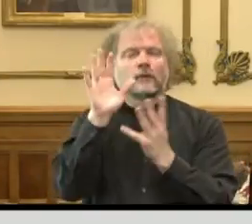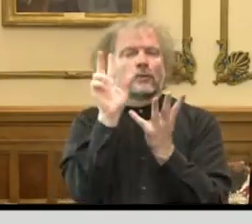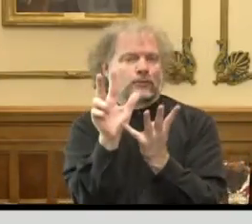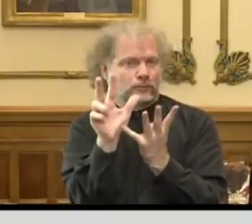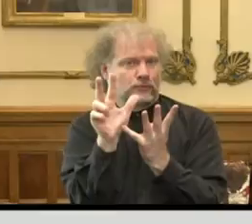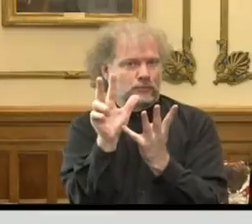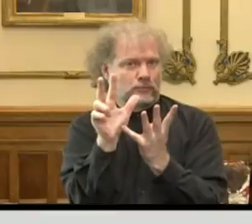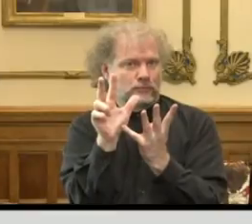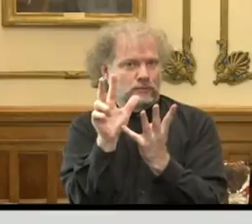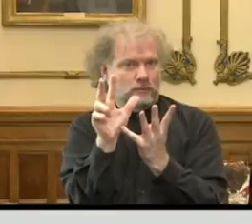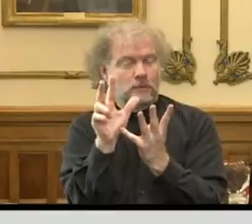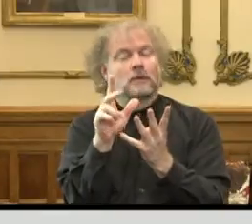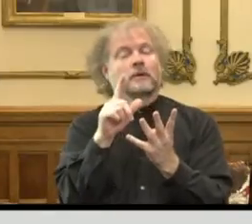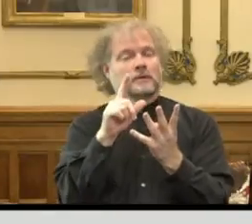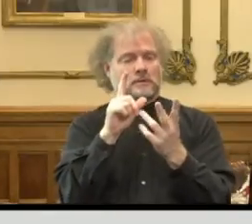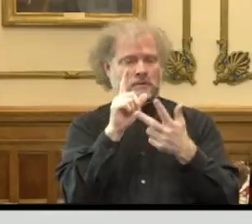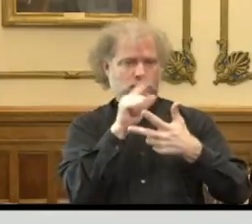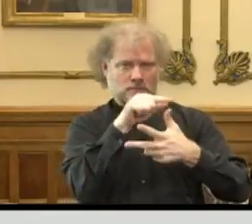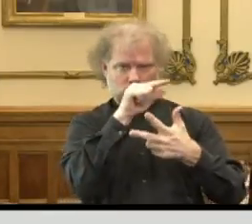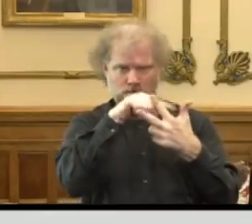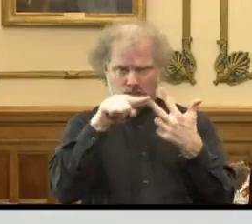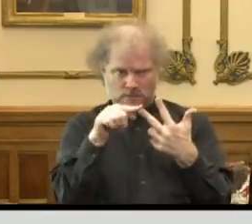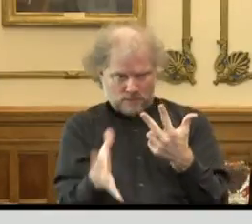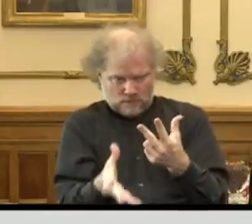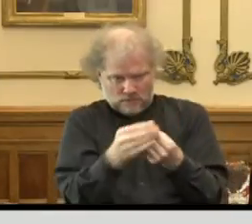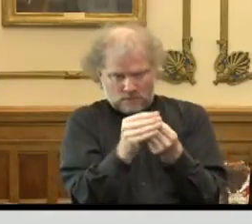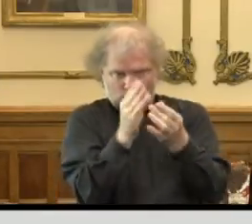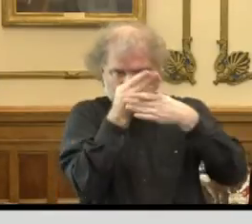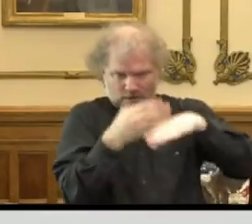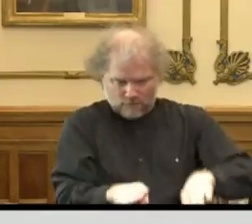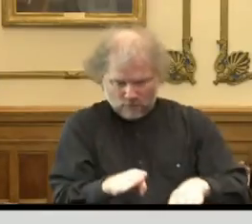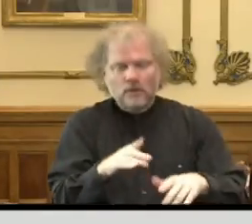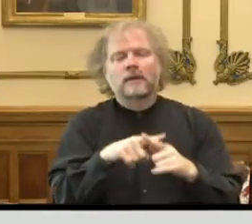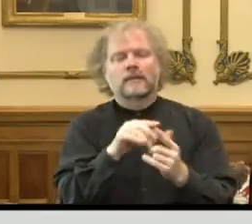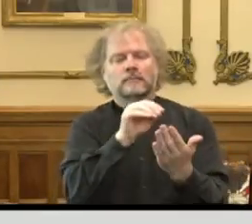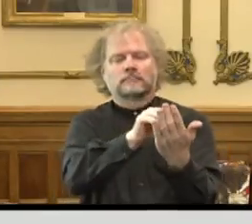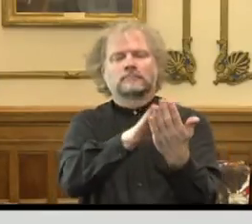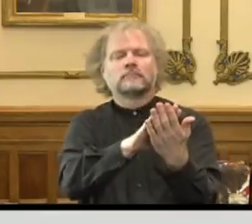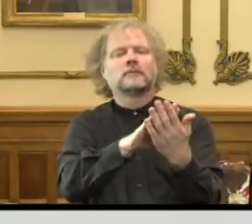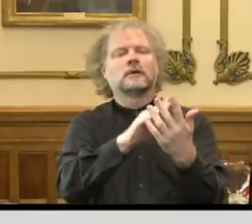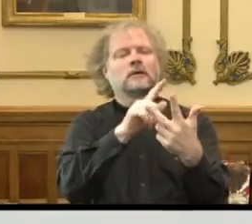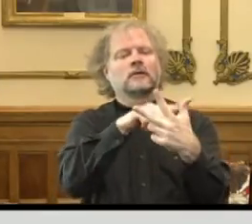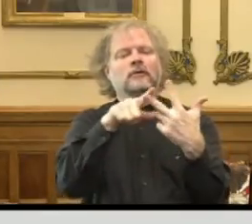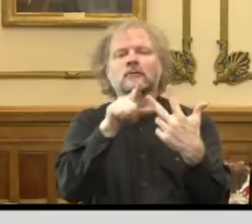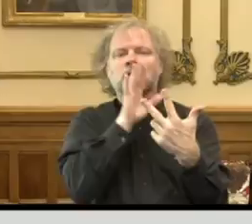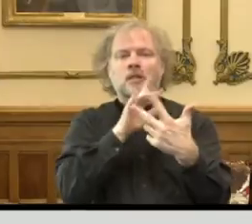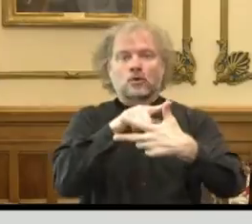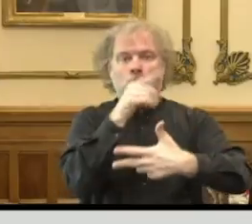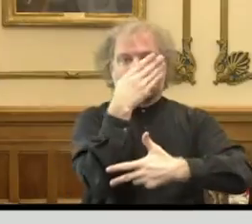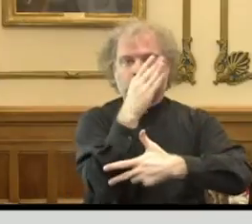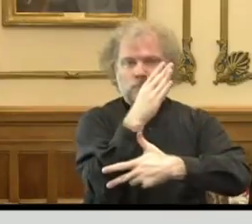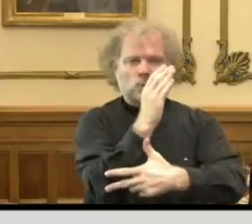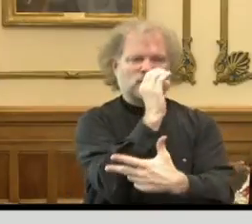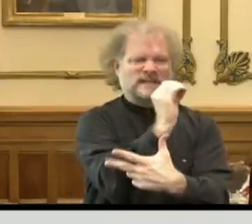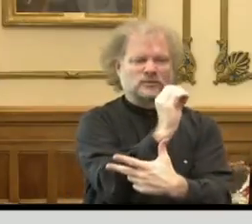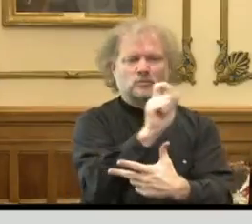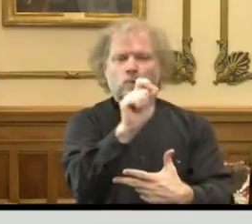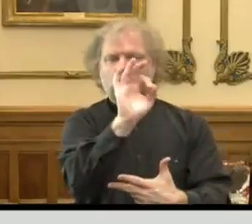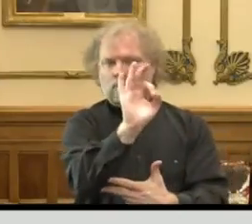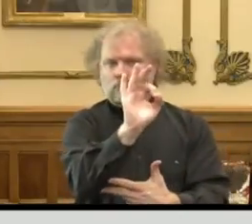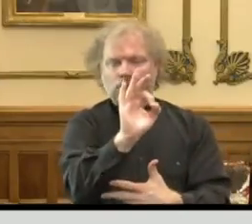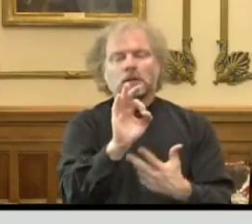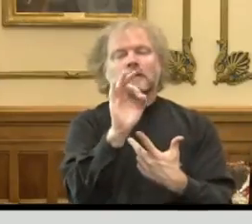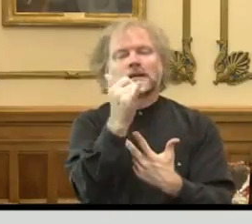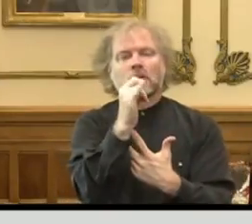3. Once we have the average of those scores, we will place the county into one of 4 colors. Blue will be 0 to 0.9,